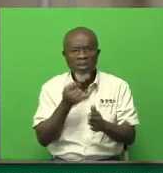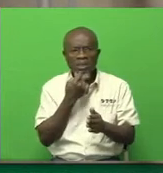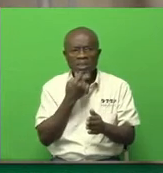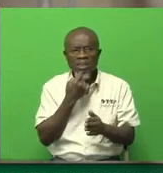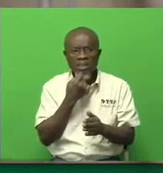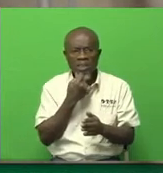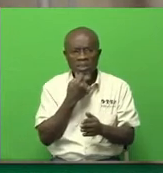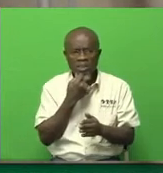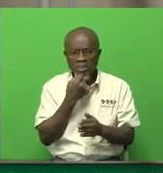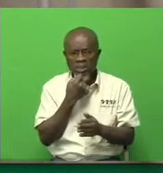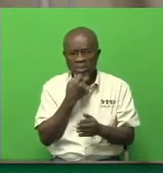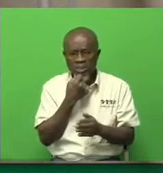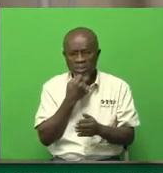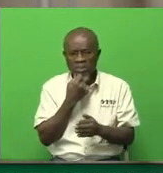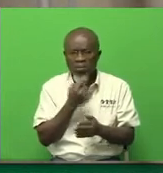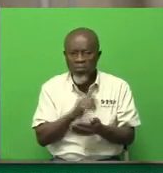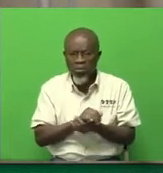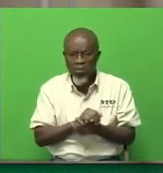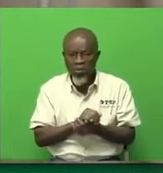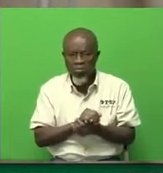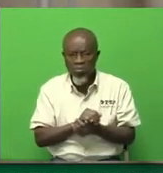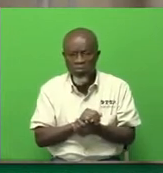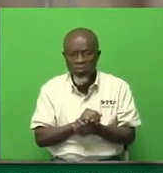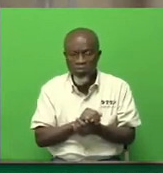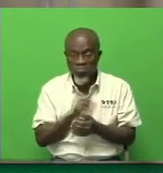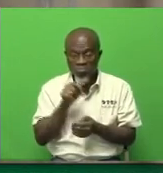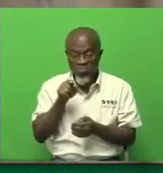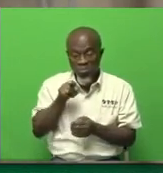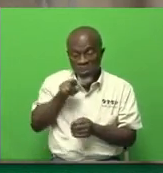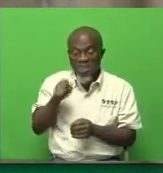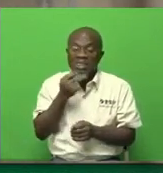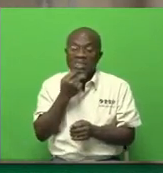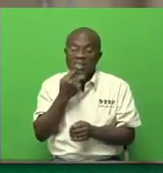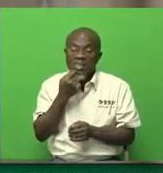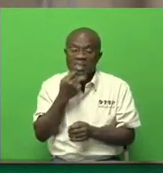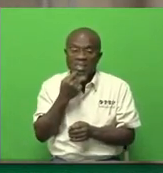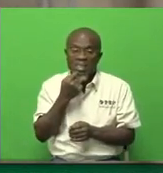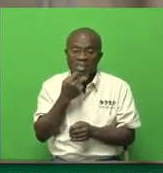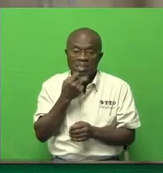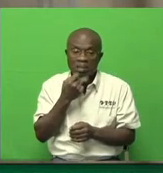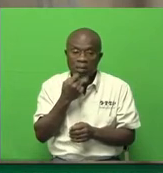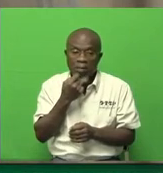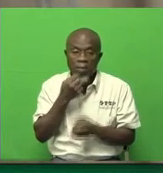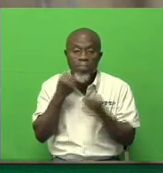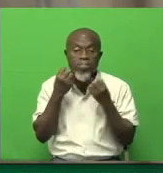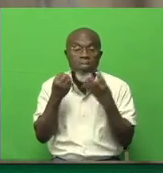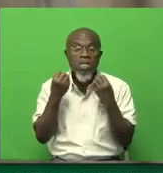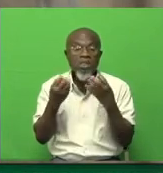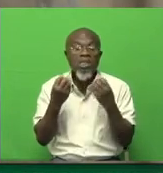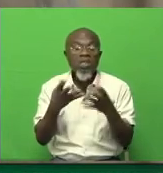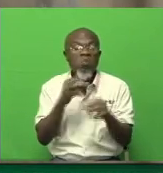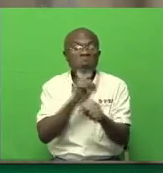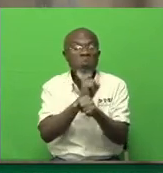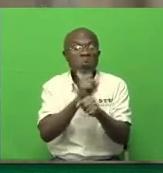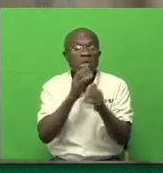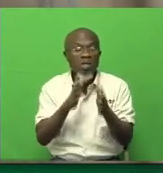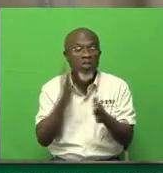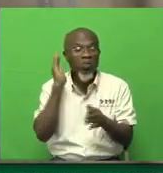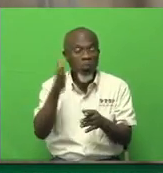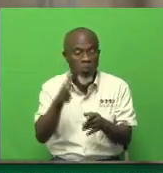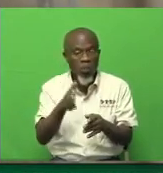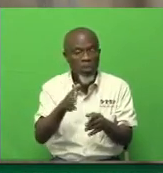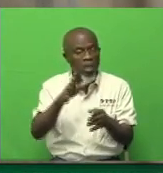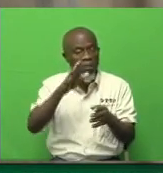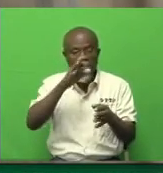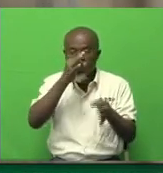employees of Wasa will be put on the breadline you see what the member for separia spoke